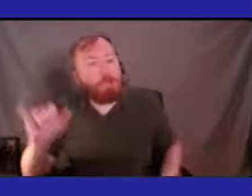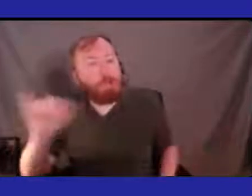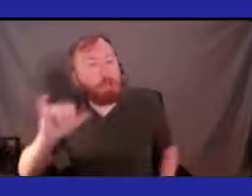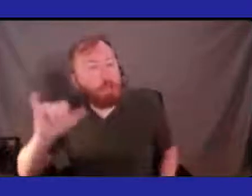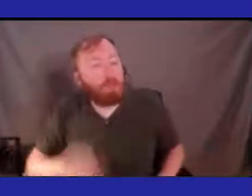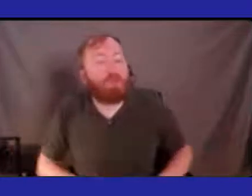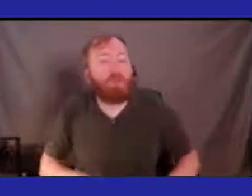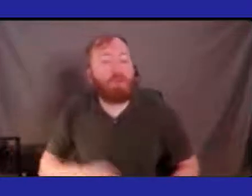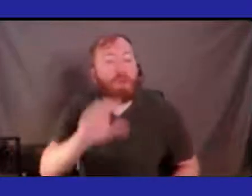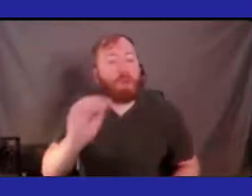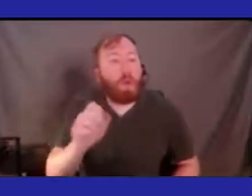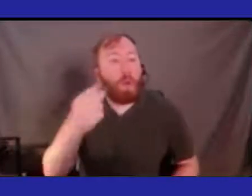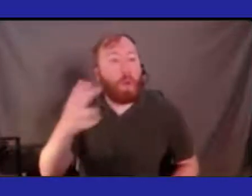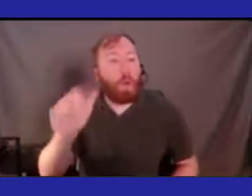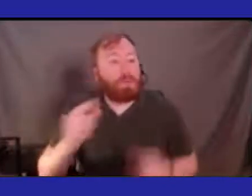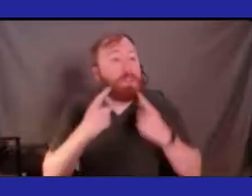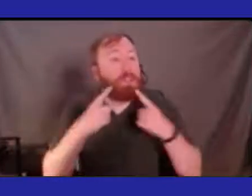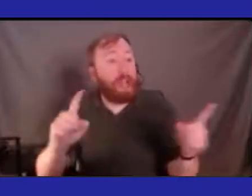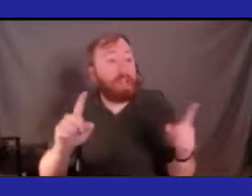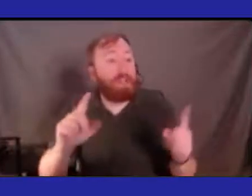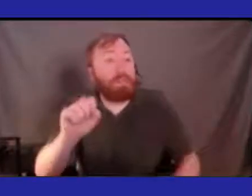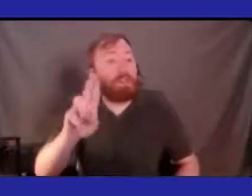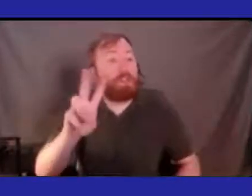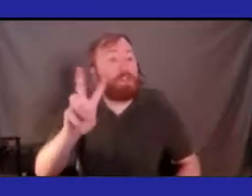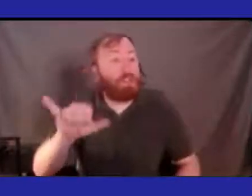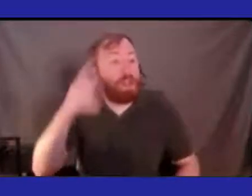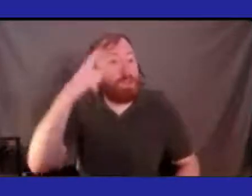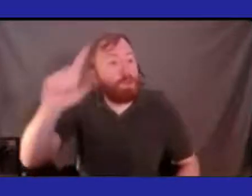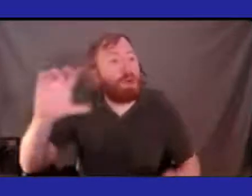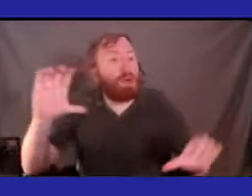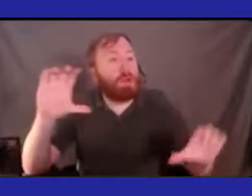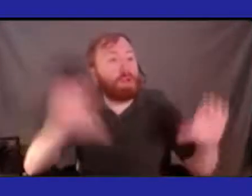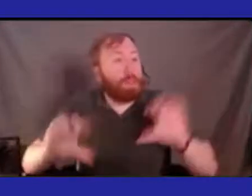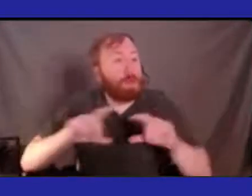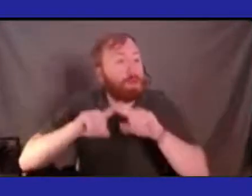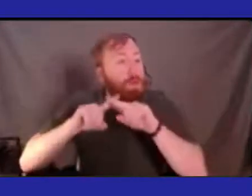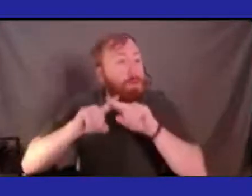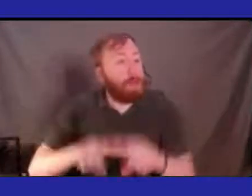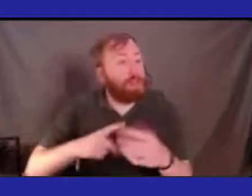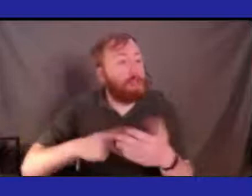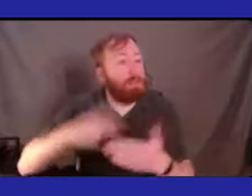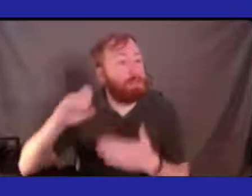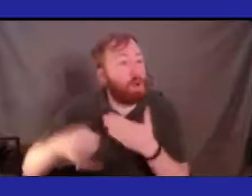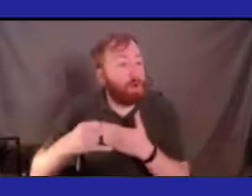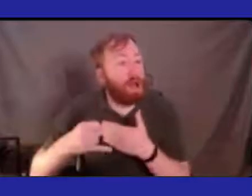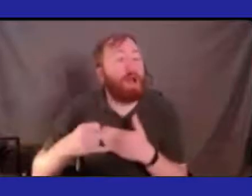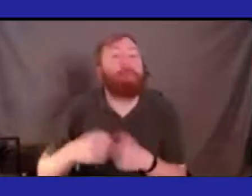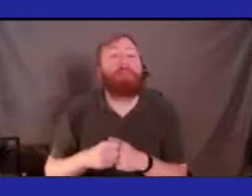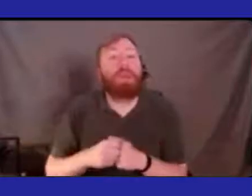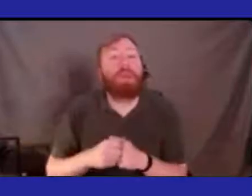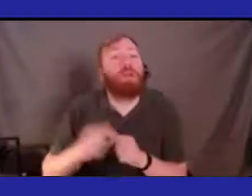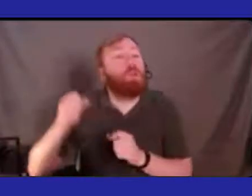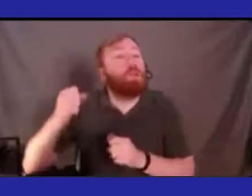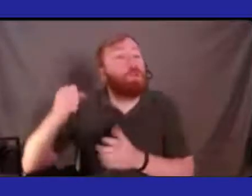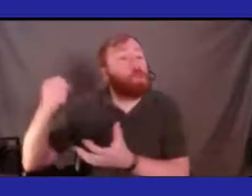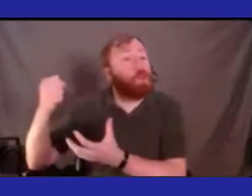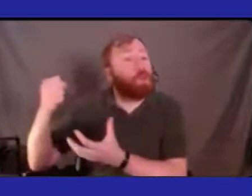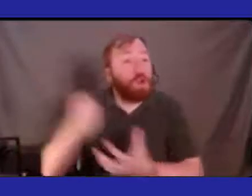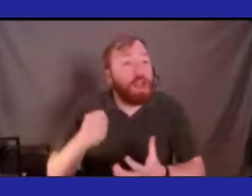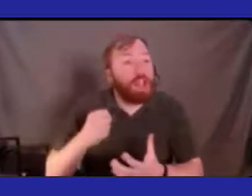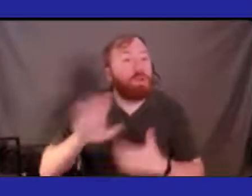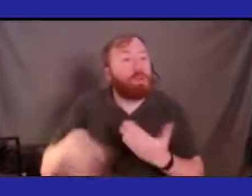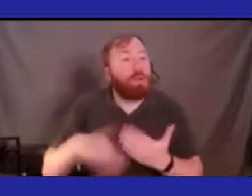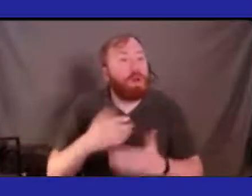OSHA successful survey for chemical dependency program. Donations, all Gotham